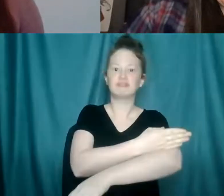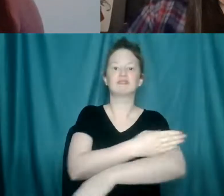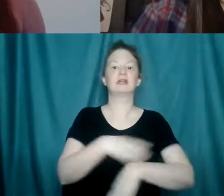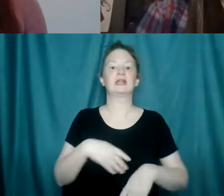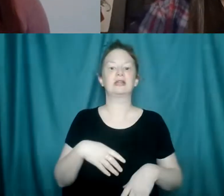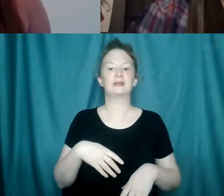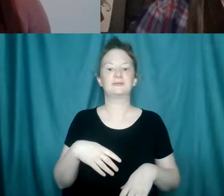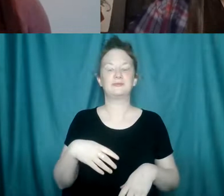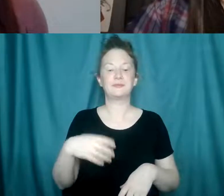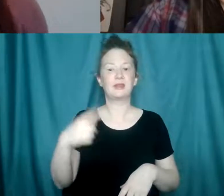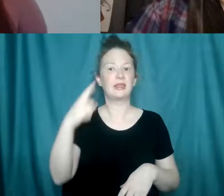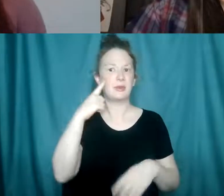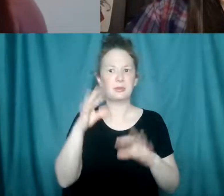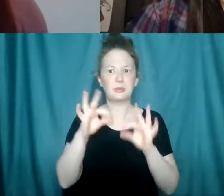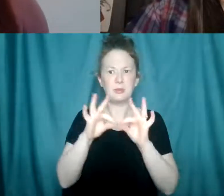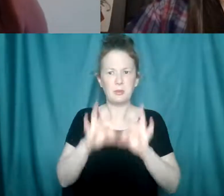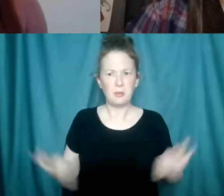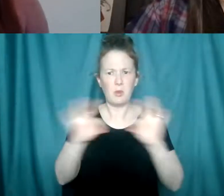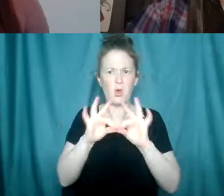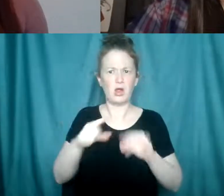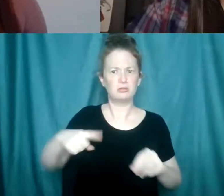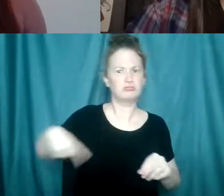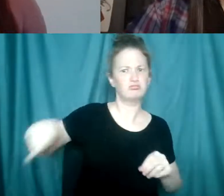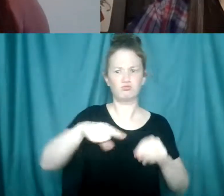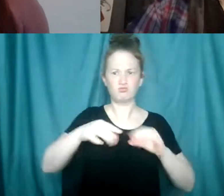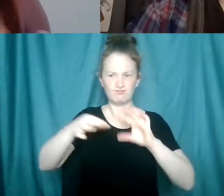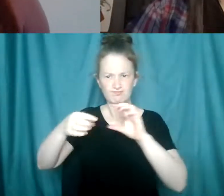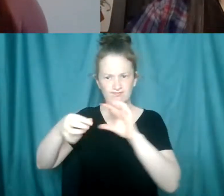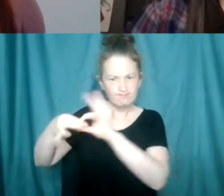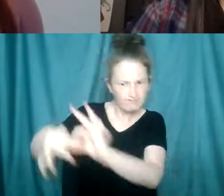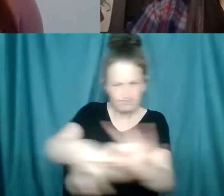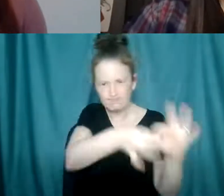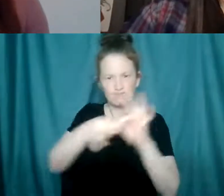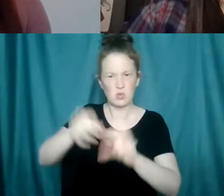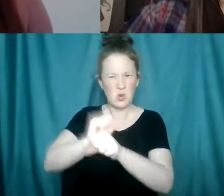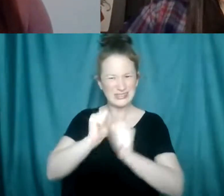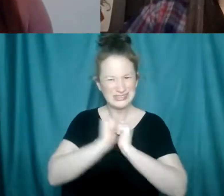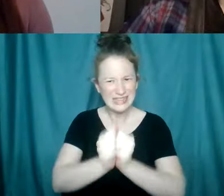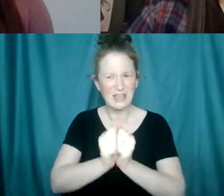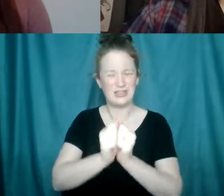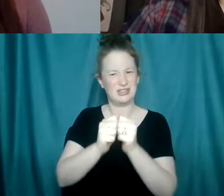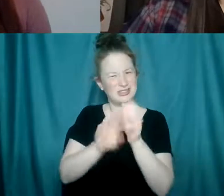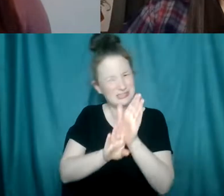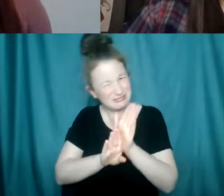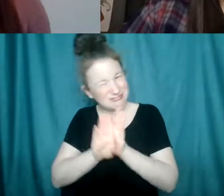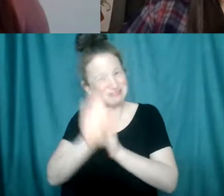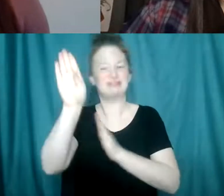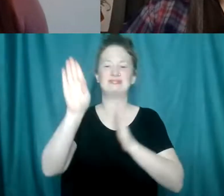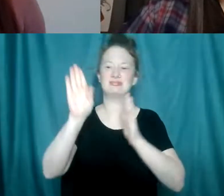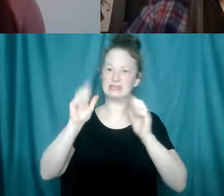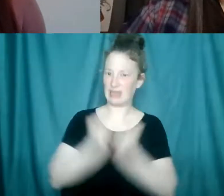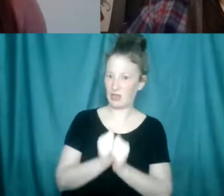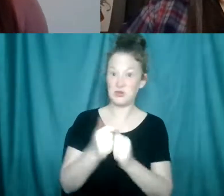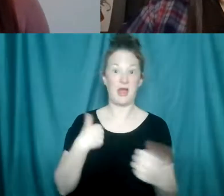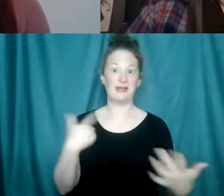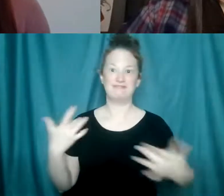same methods so that we're not all competing with one another and in the end, not making anything work at all. So today I'm really